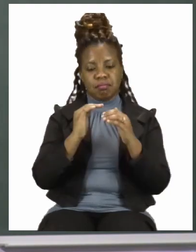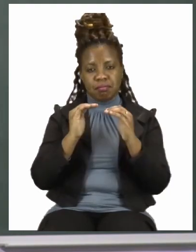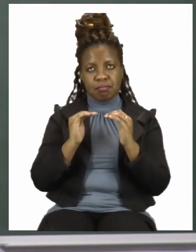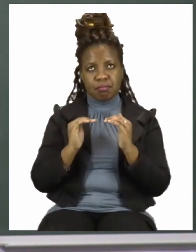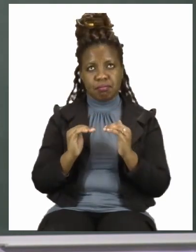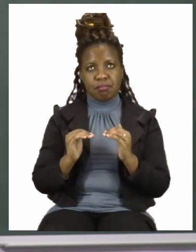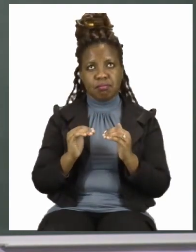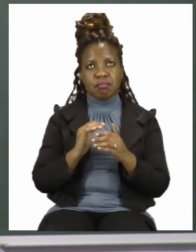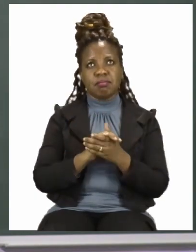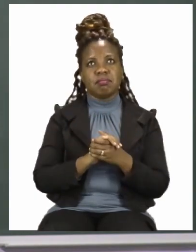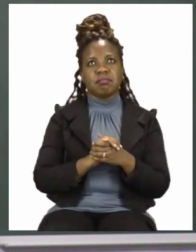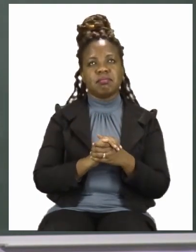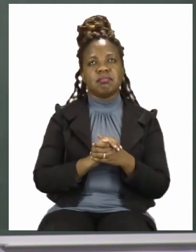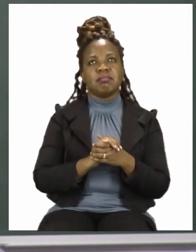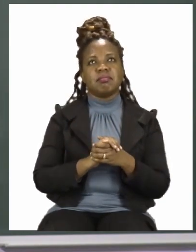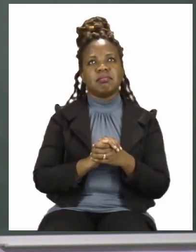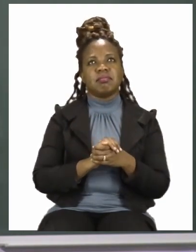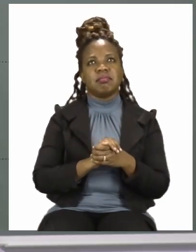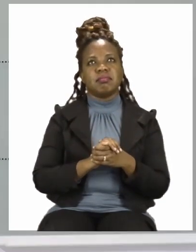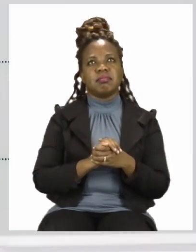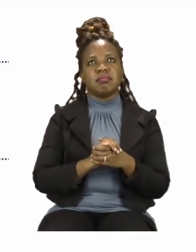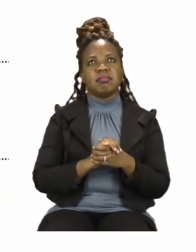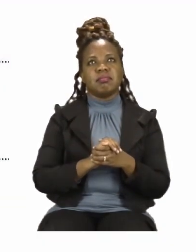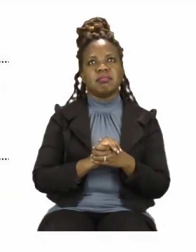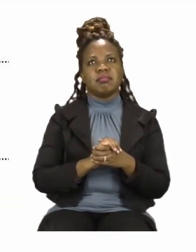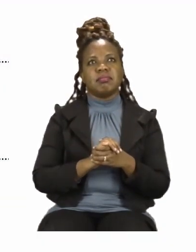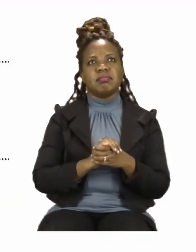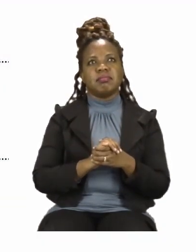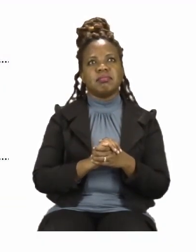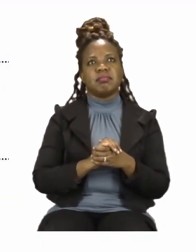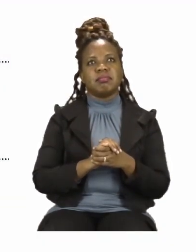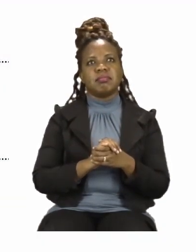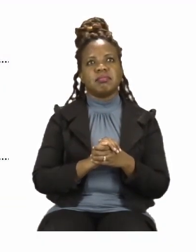look. The one at the bottom says